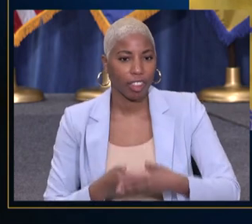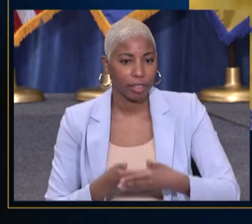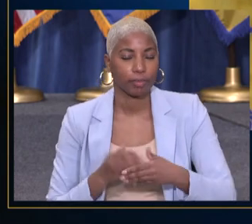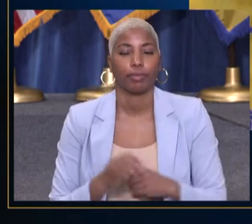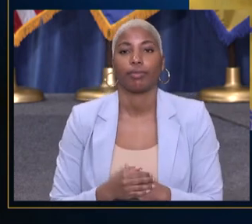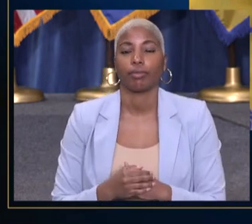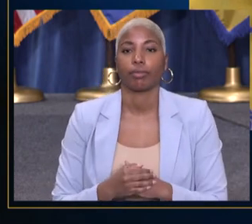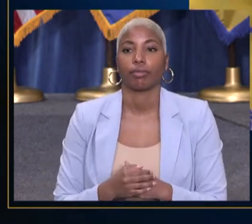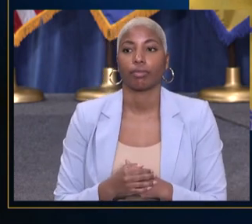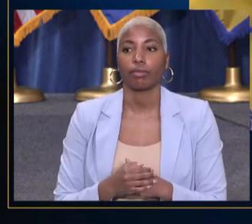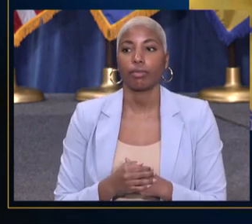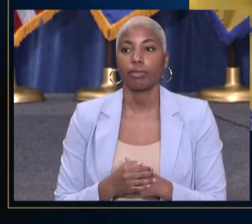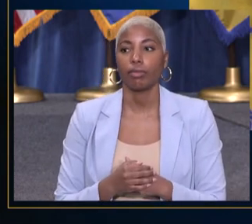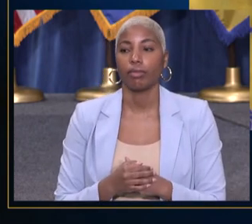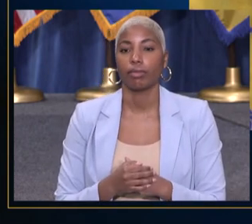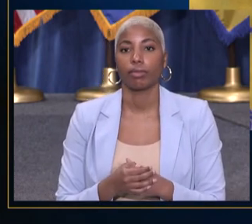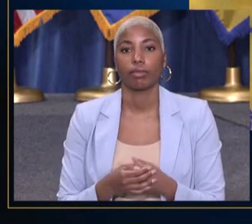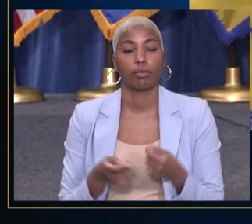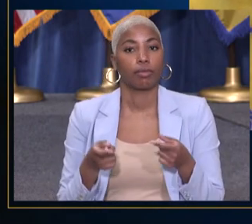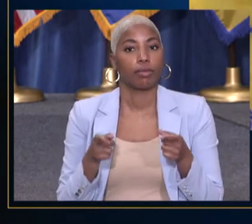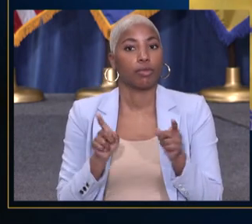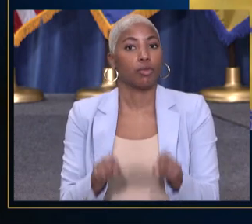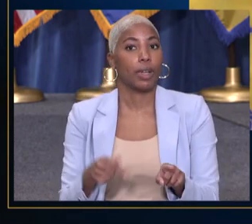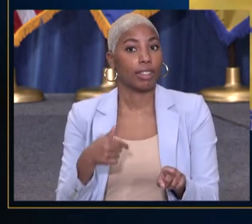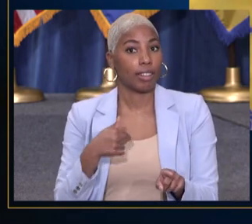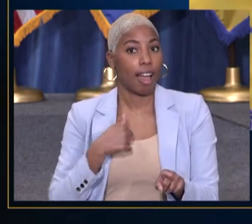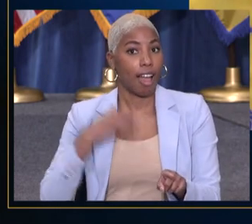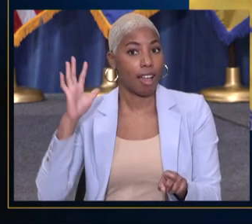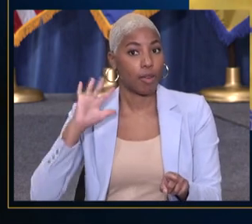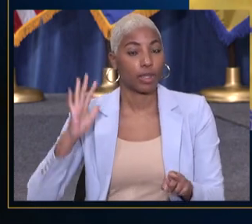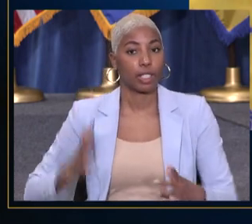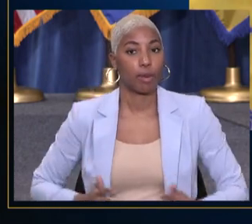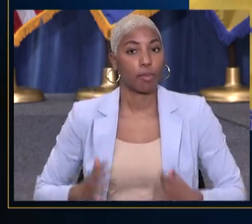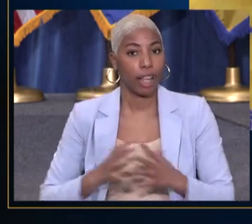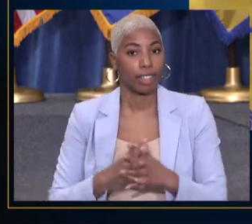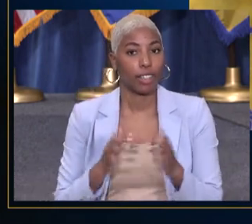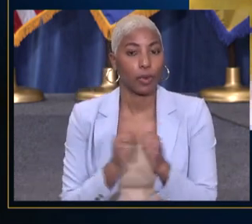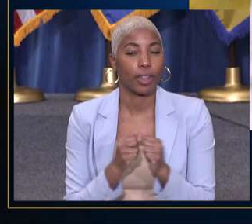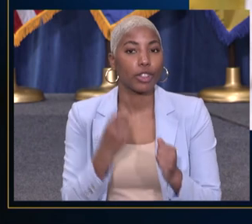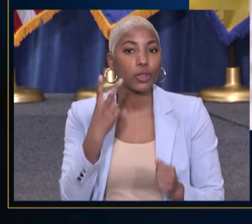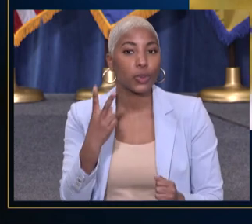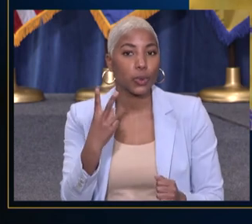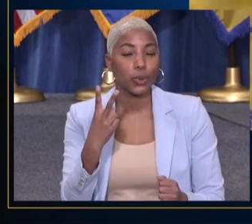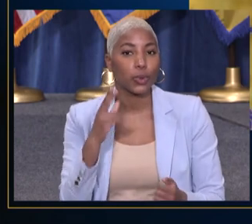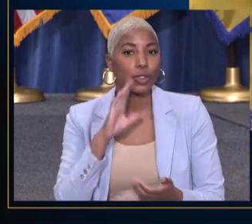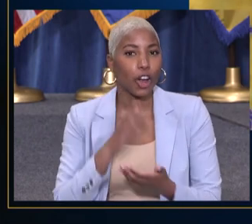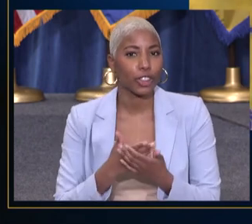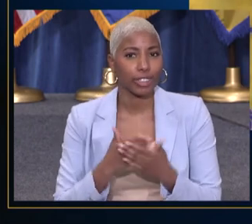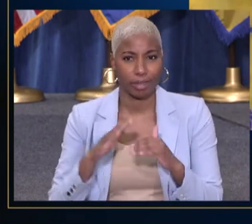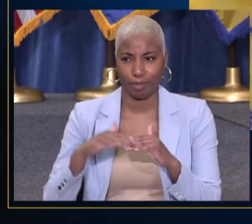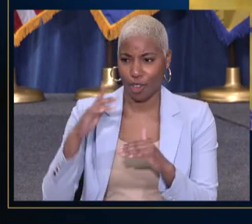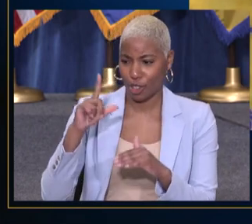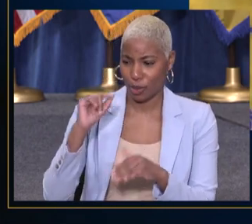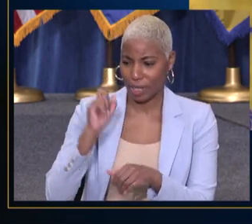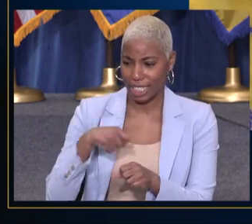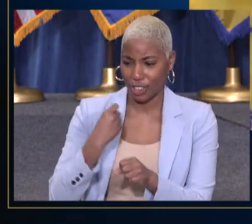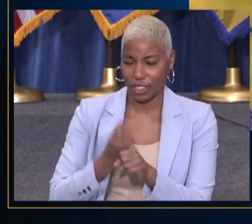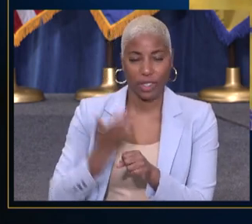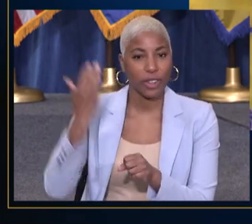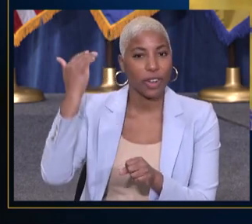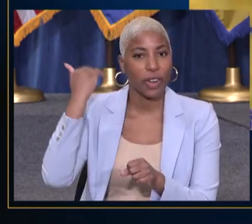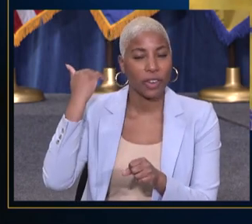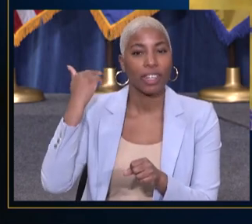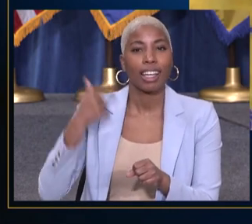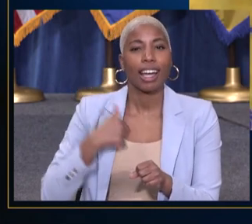When I was pregnant with my two daughters over 20 years ago now, I had